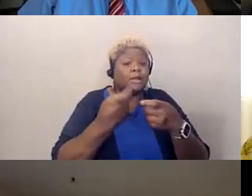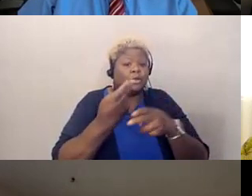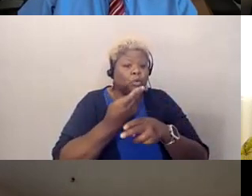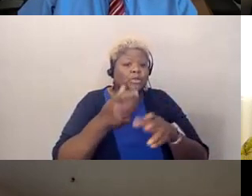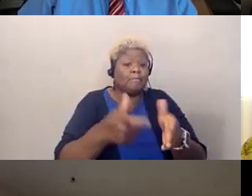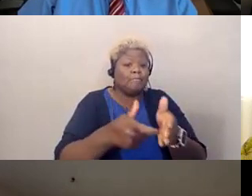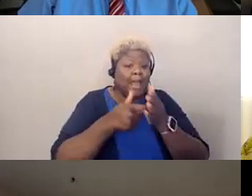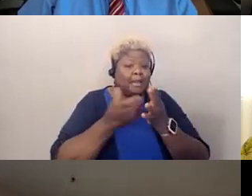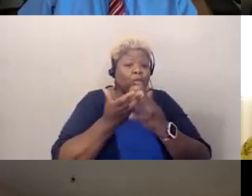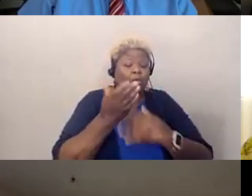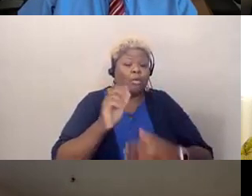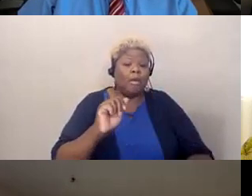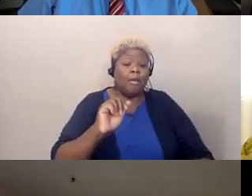ACCESS?